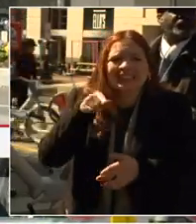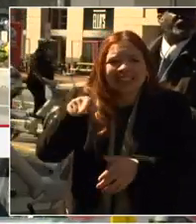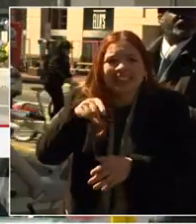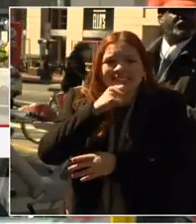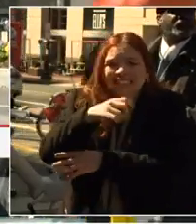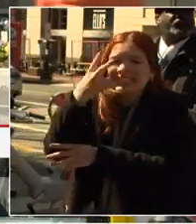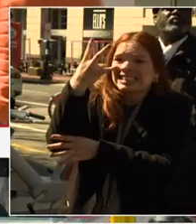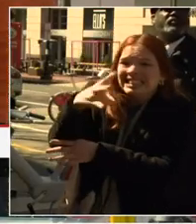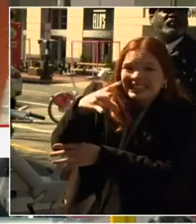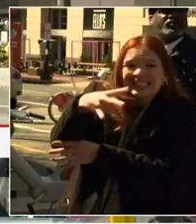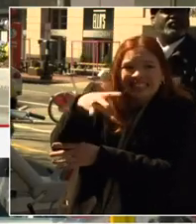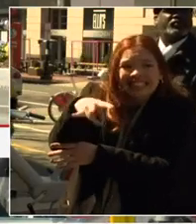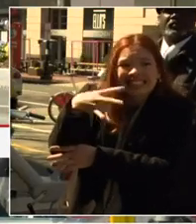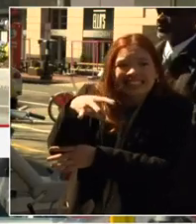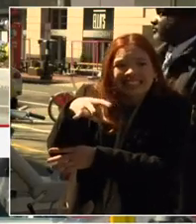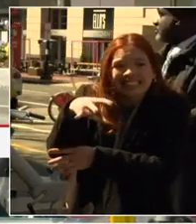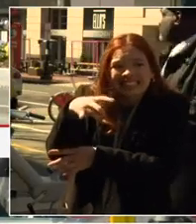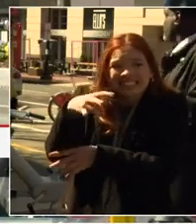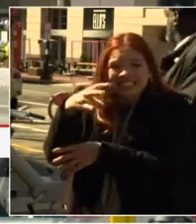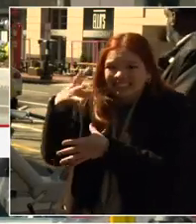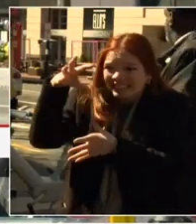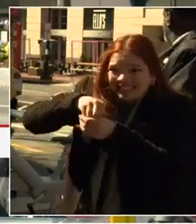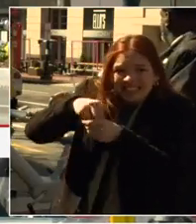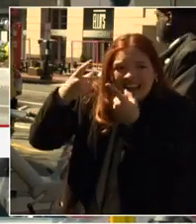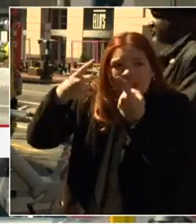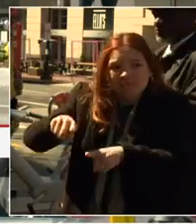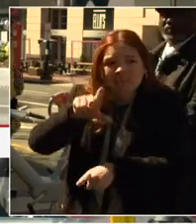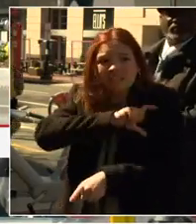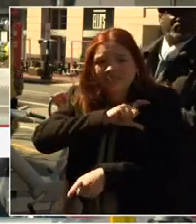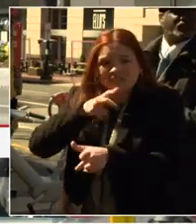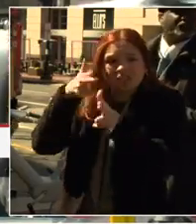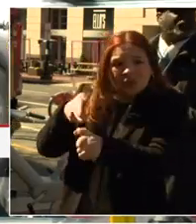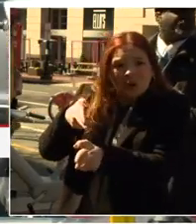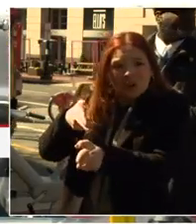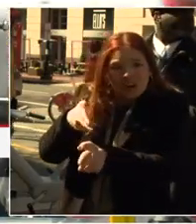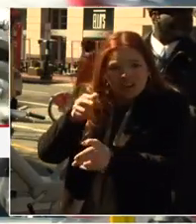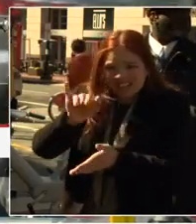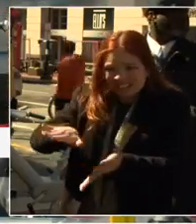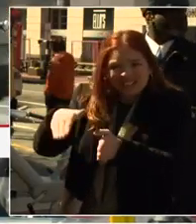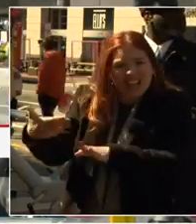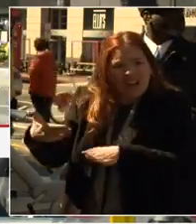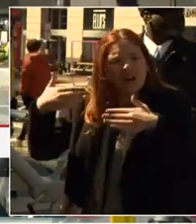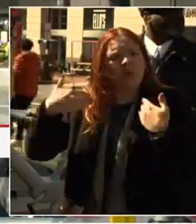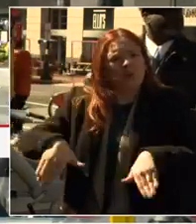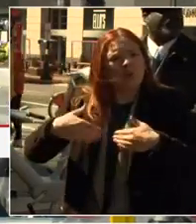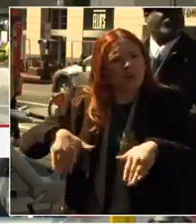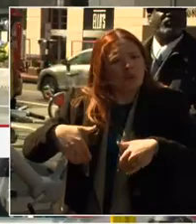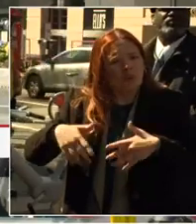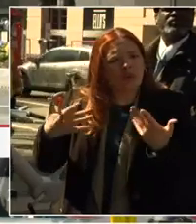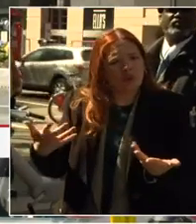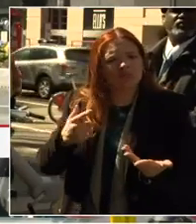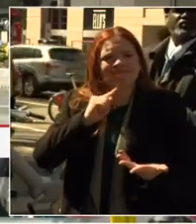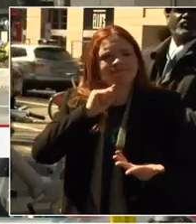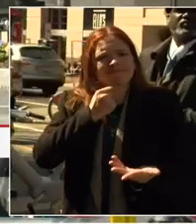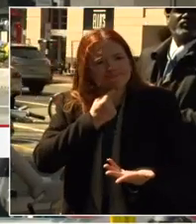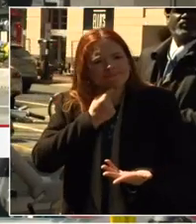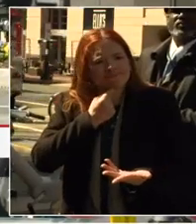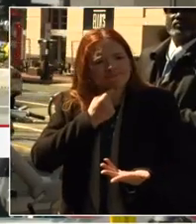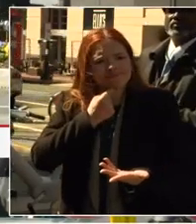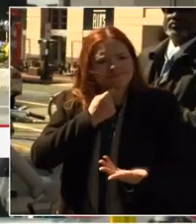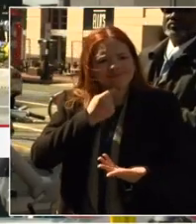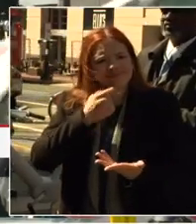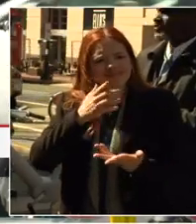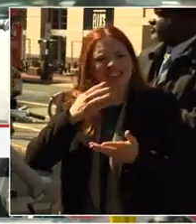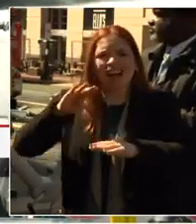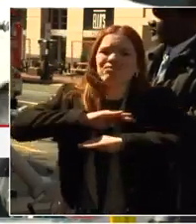17-year-old involved in a police-involved shooting who's no longer with us. So I have to approach that with the seriousness